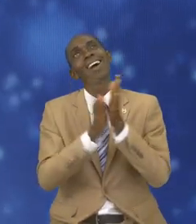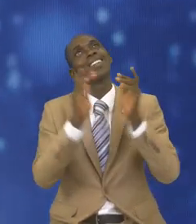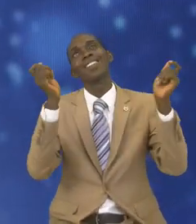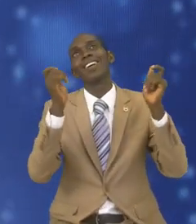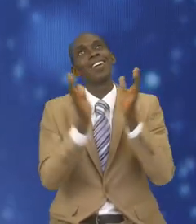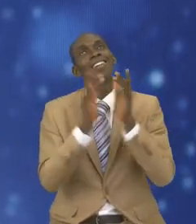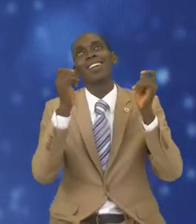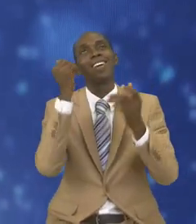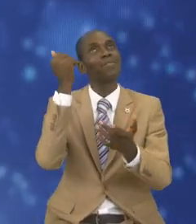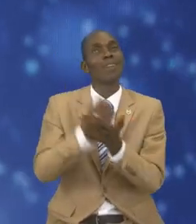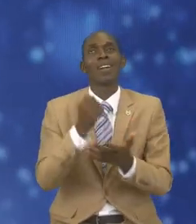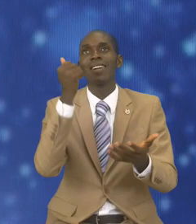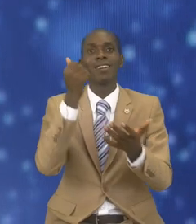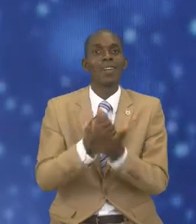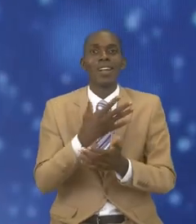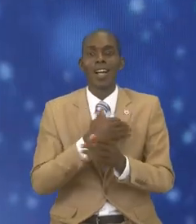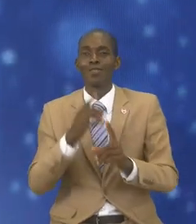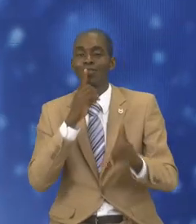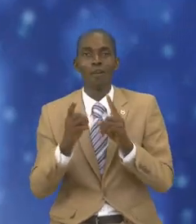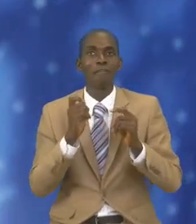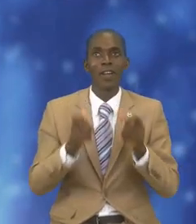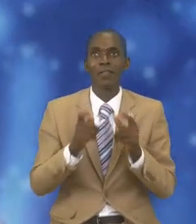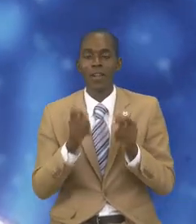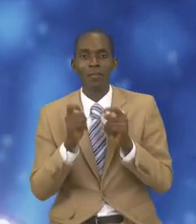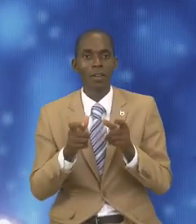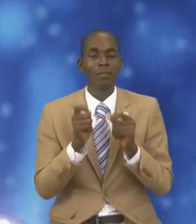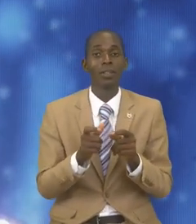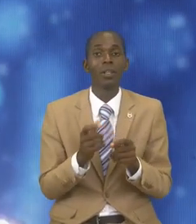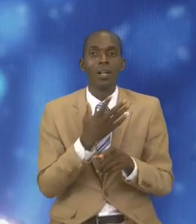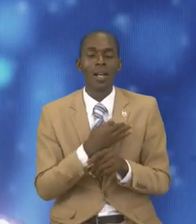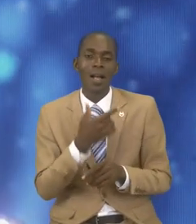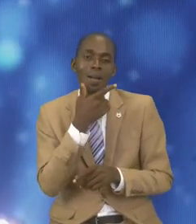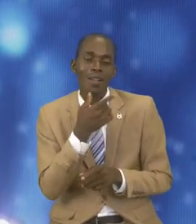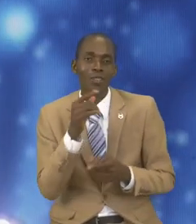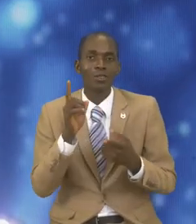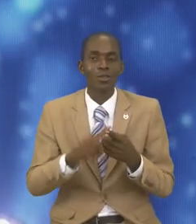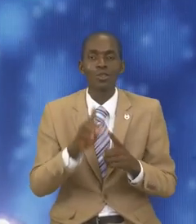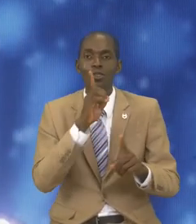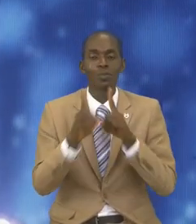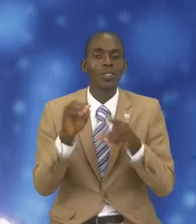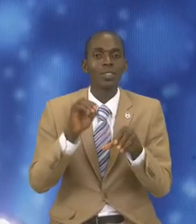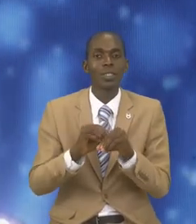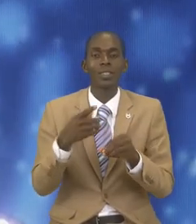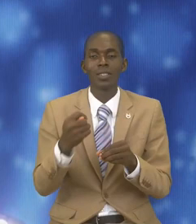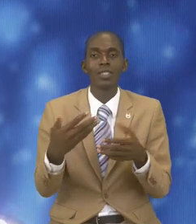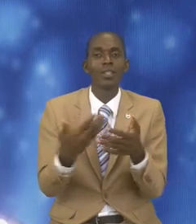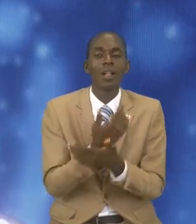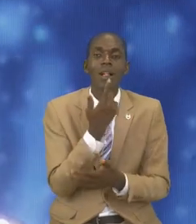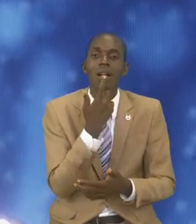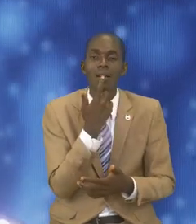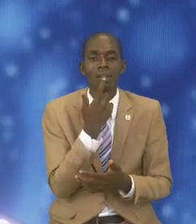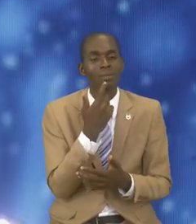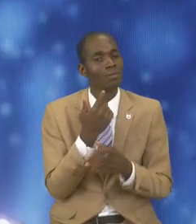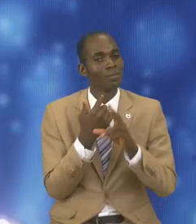hallelujah, amen. And they talk faster and faster. And even pretend to be speaking in tongues. Confess